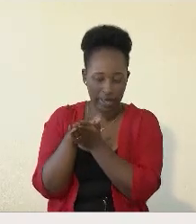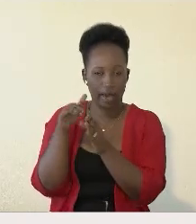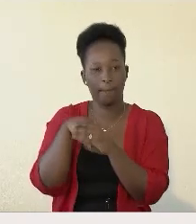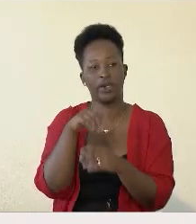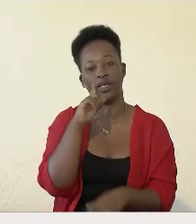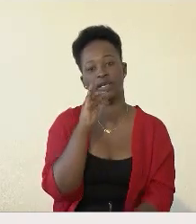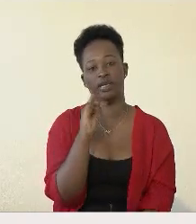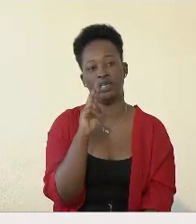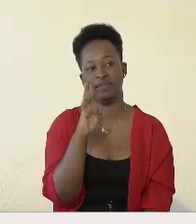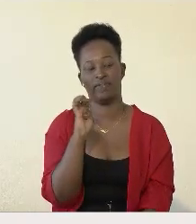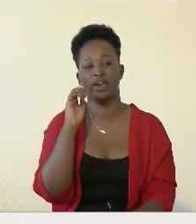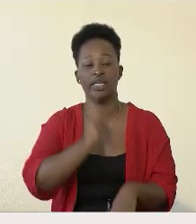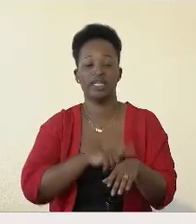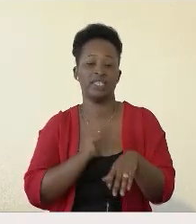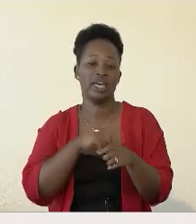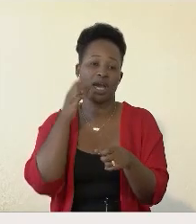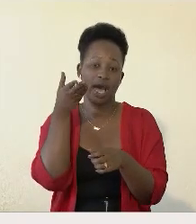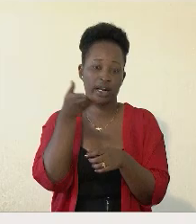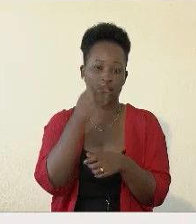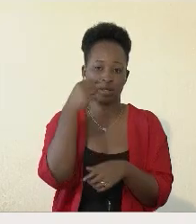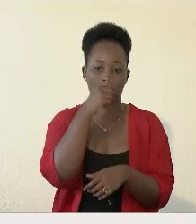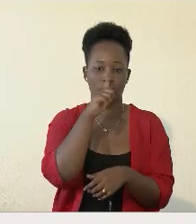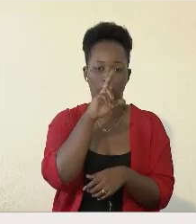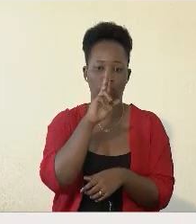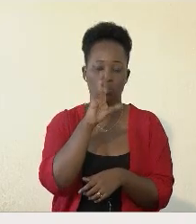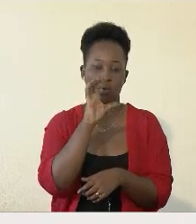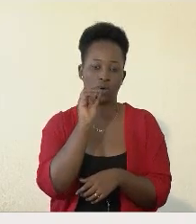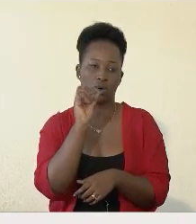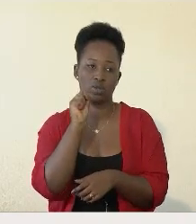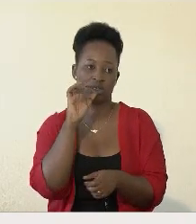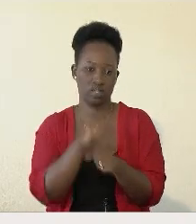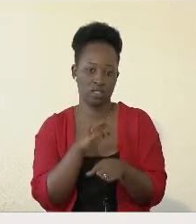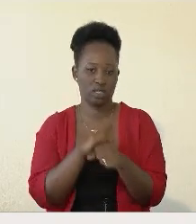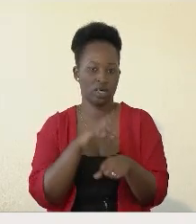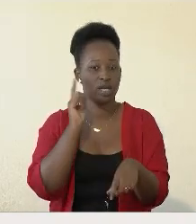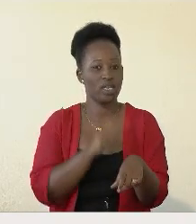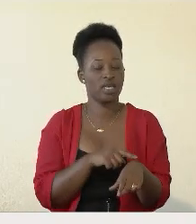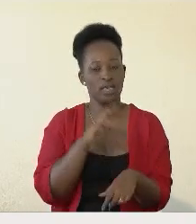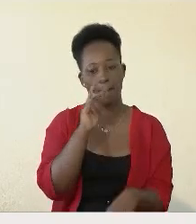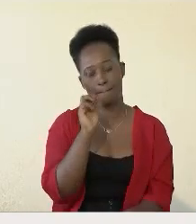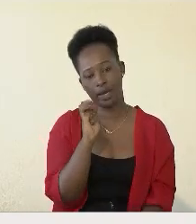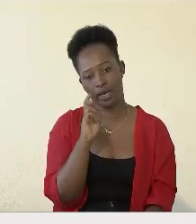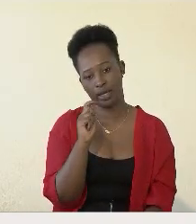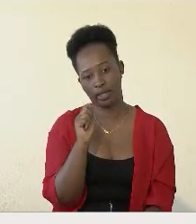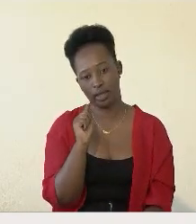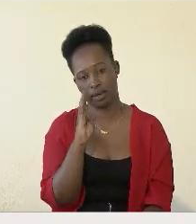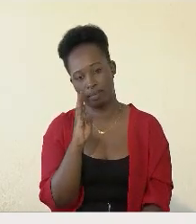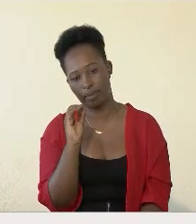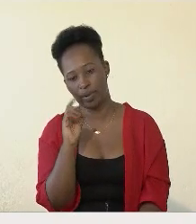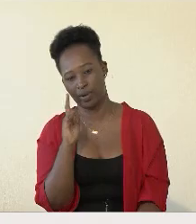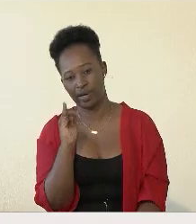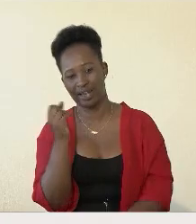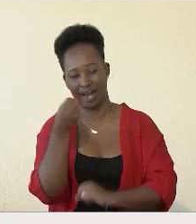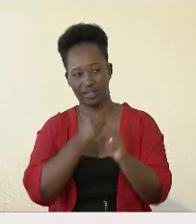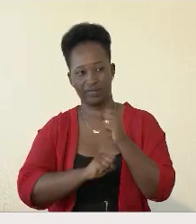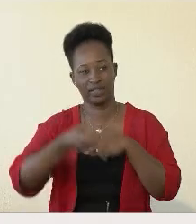excessive glucose, metabolic activities also increases. And once the metabolic activity also increases, it means the glucose